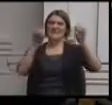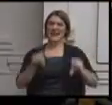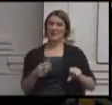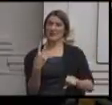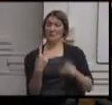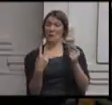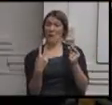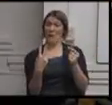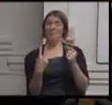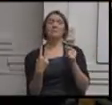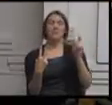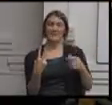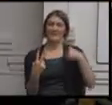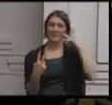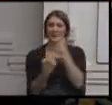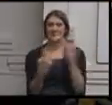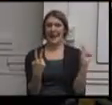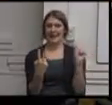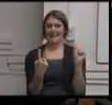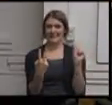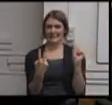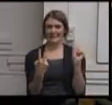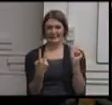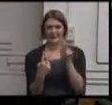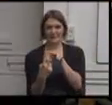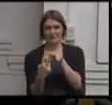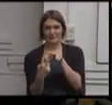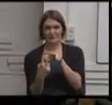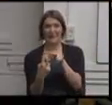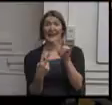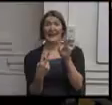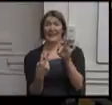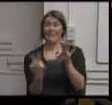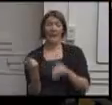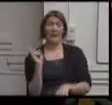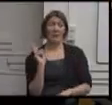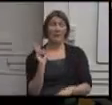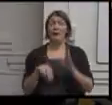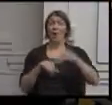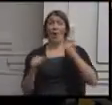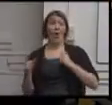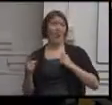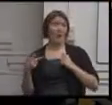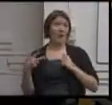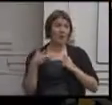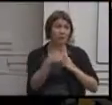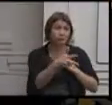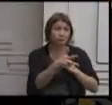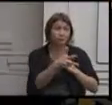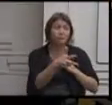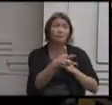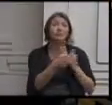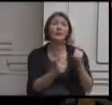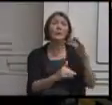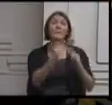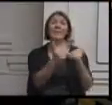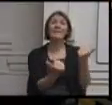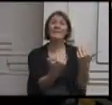safety. If they pull up to a reported fire or a building fire at West